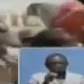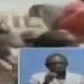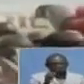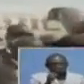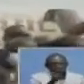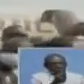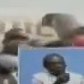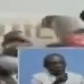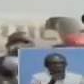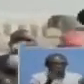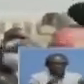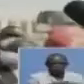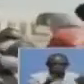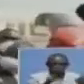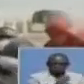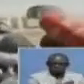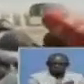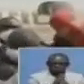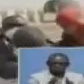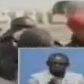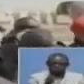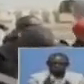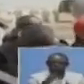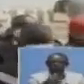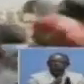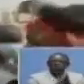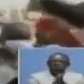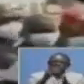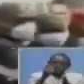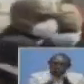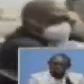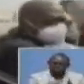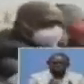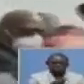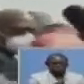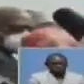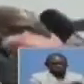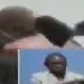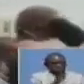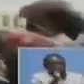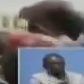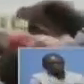interests of the people of Zambia. And I believe we did that effectively.